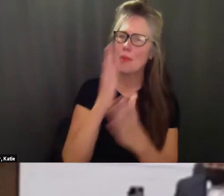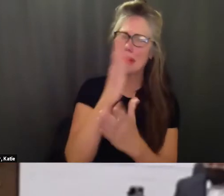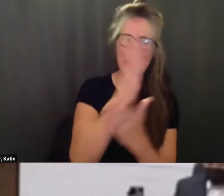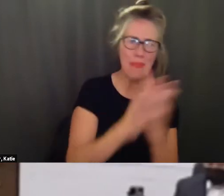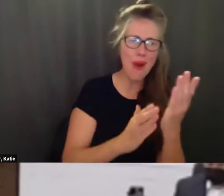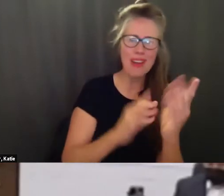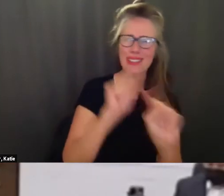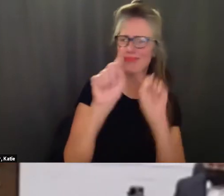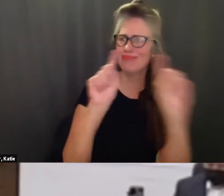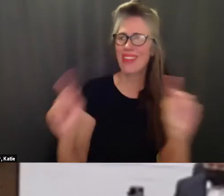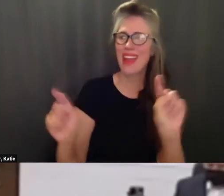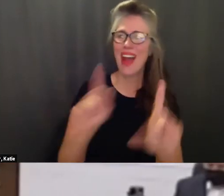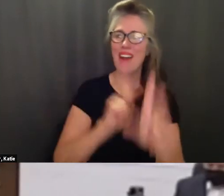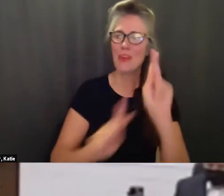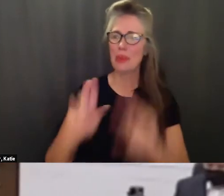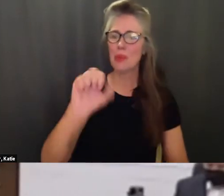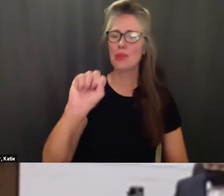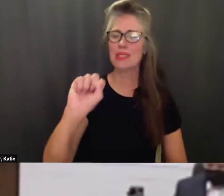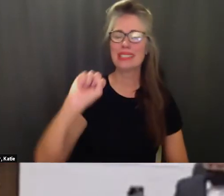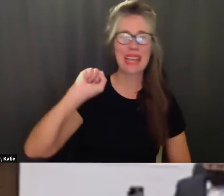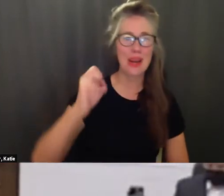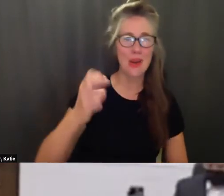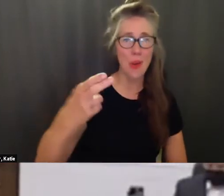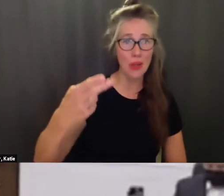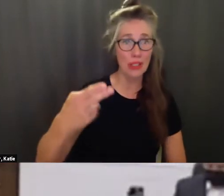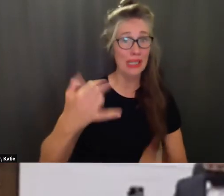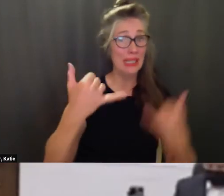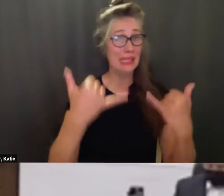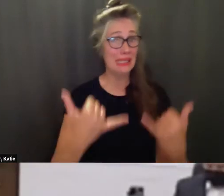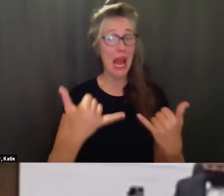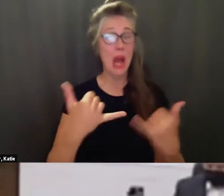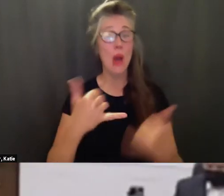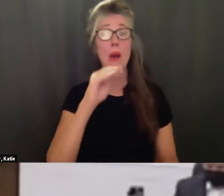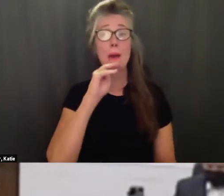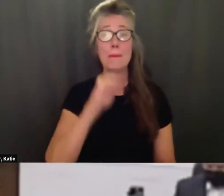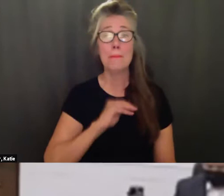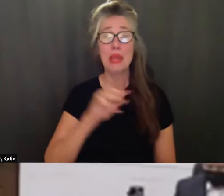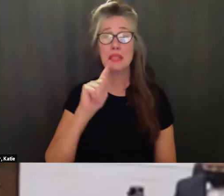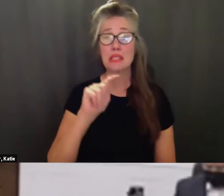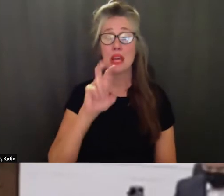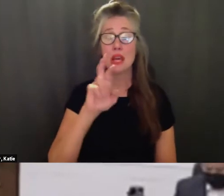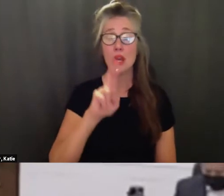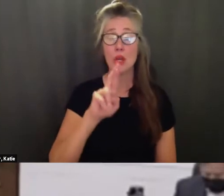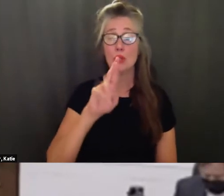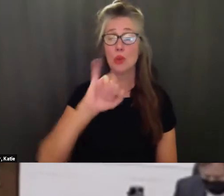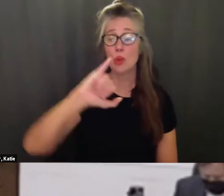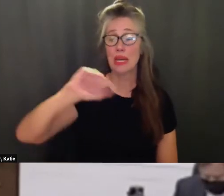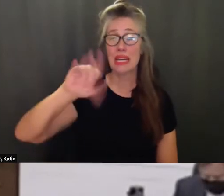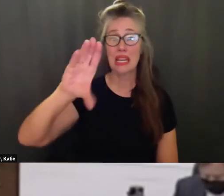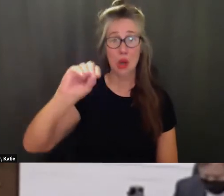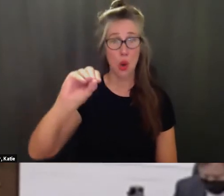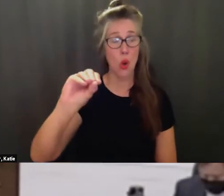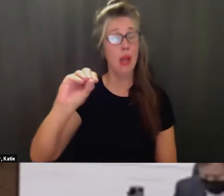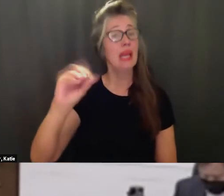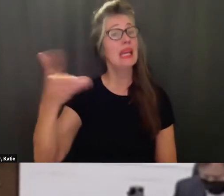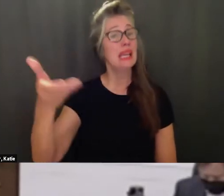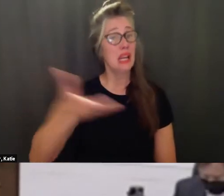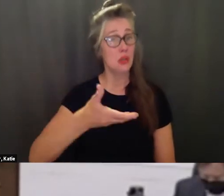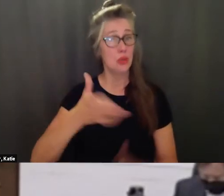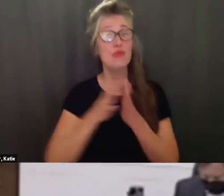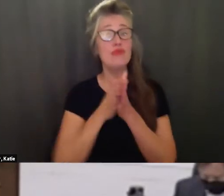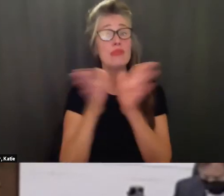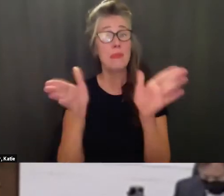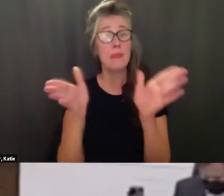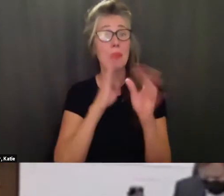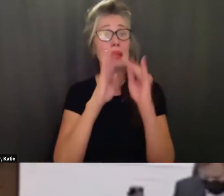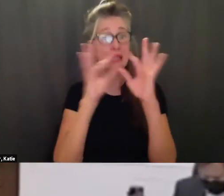our stakeholders. And so with that, Ms. Trujillo, could you introduce our public speakers on this item?